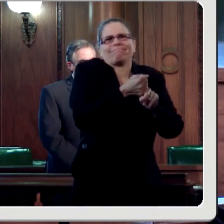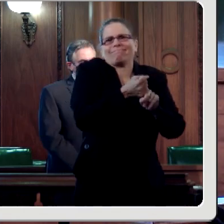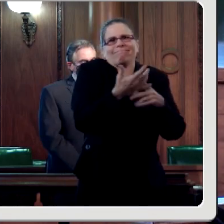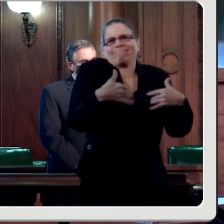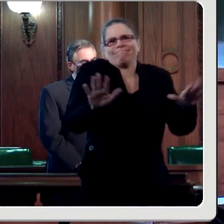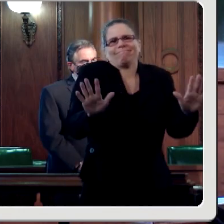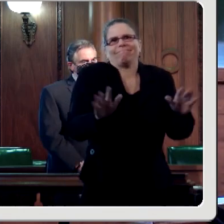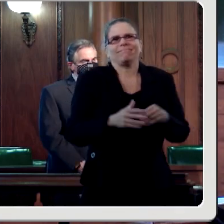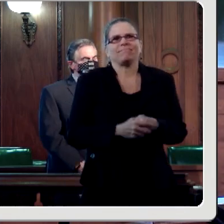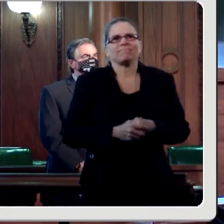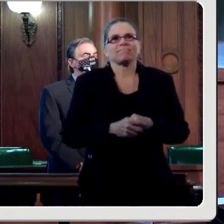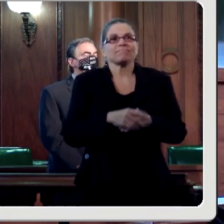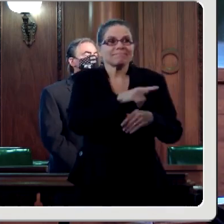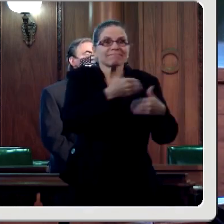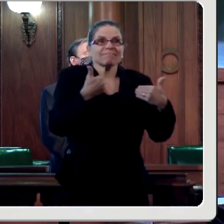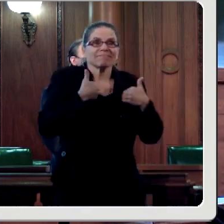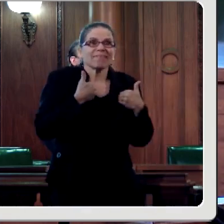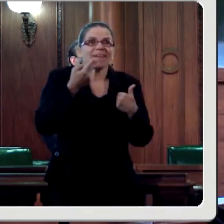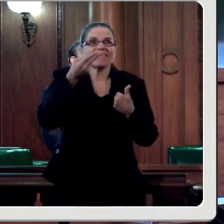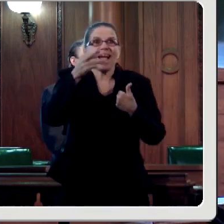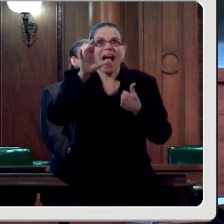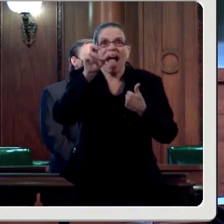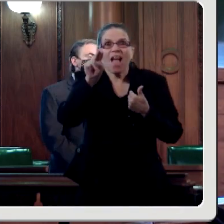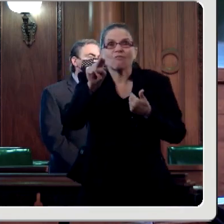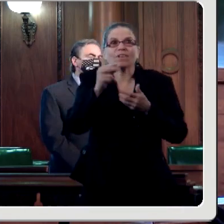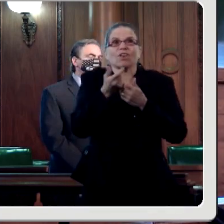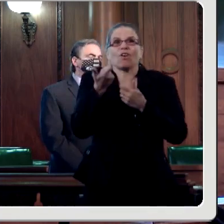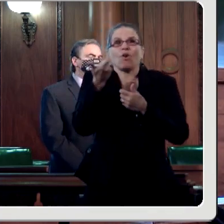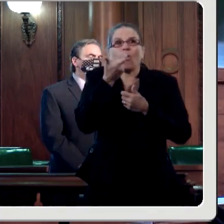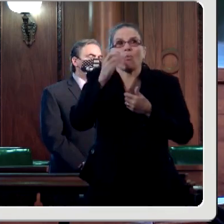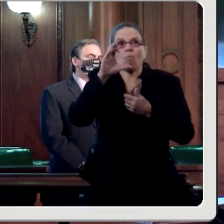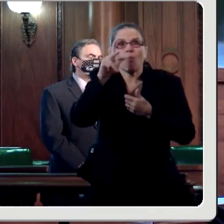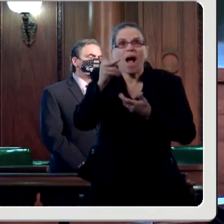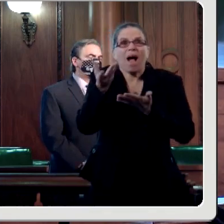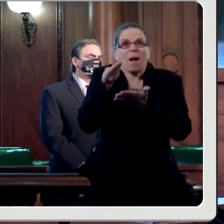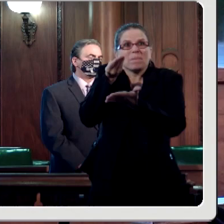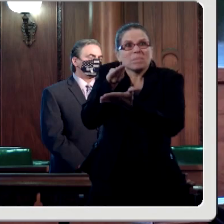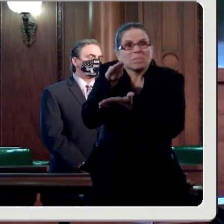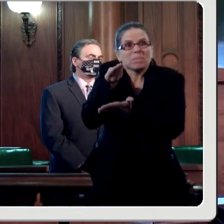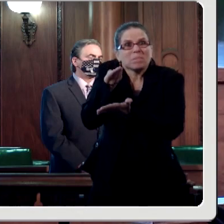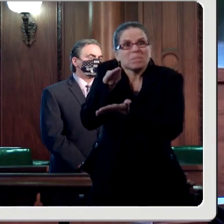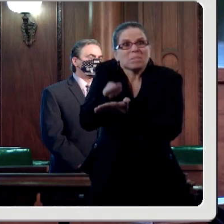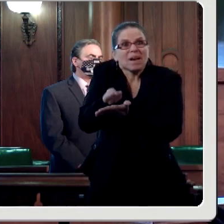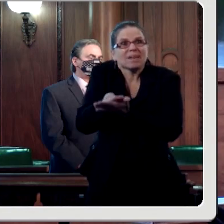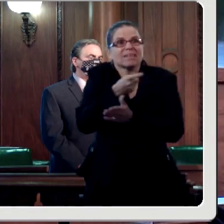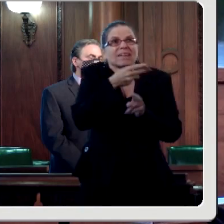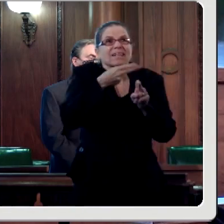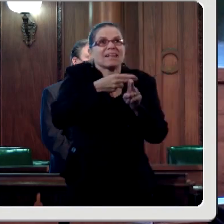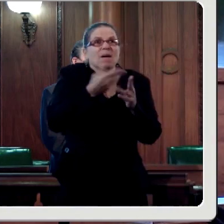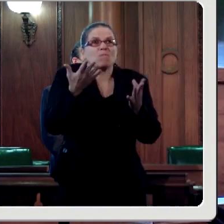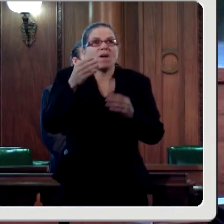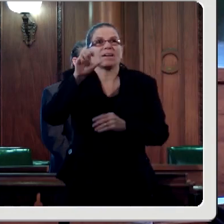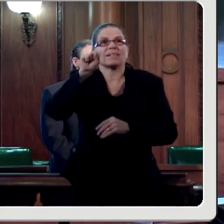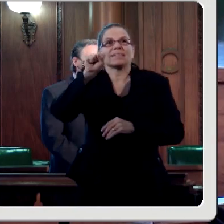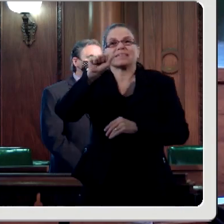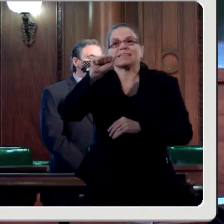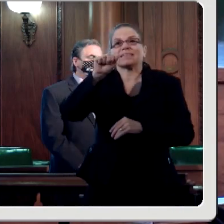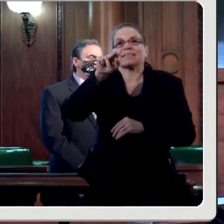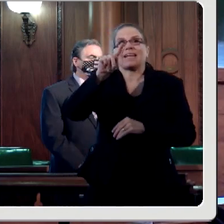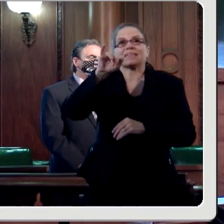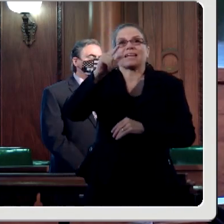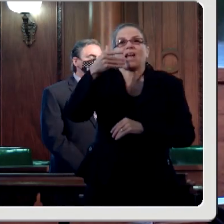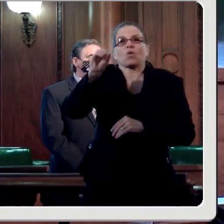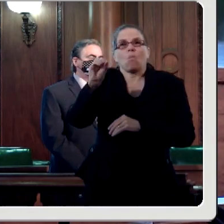crack cocaine, $2,000 in cash. 26-year-old Joshua Santiago was arrested, and he also